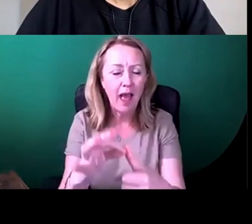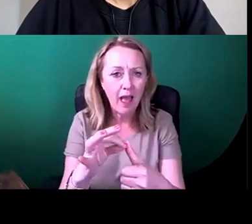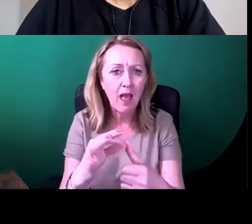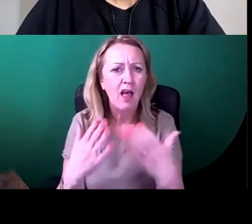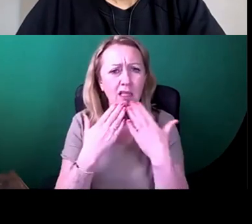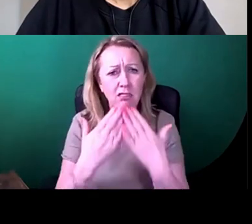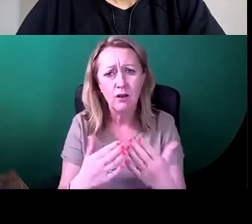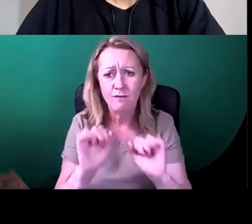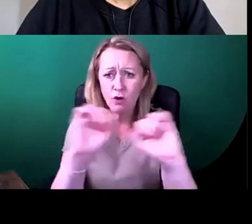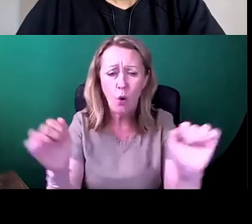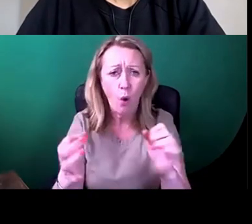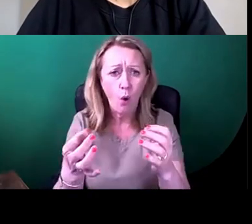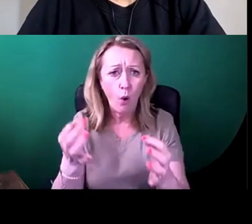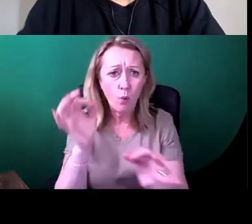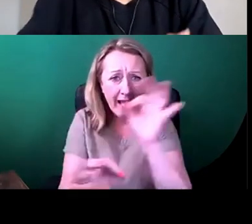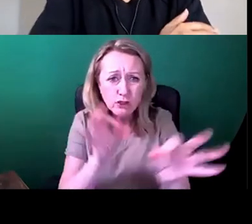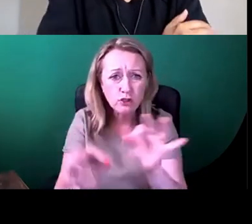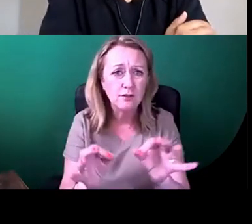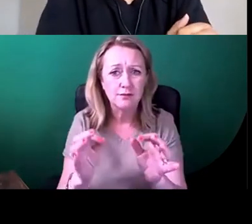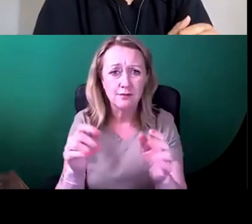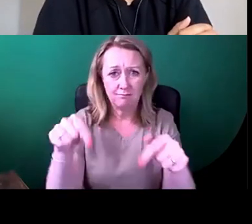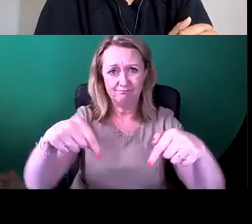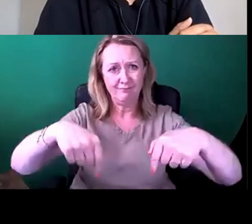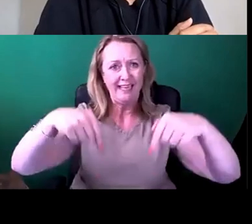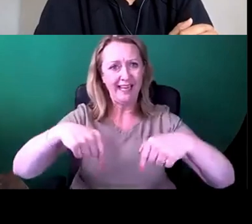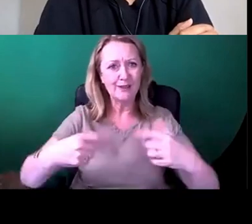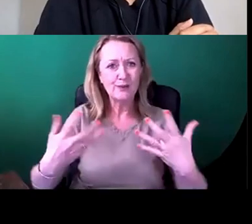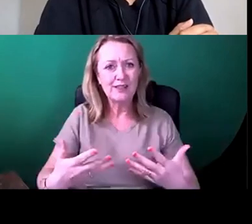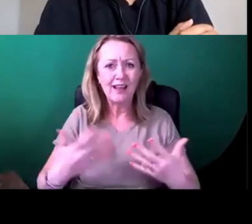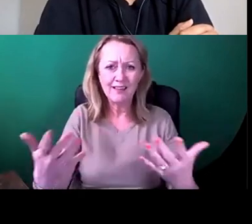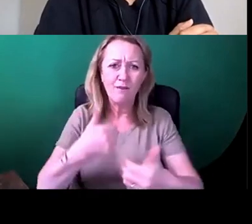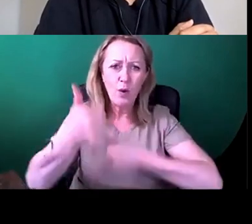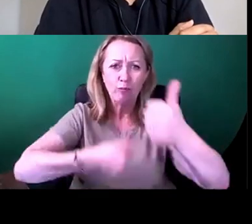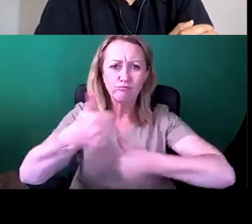thank you for all your questions, thank you for attending, and once again, thank you to a brilliant panel.